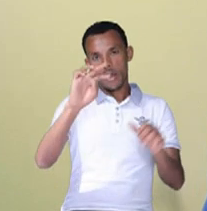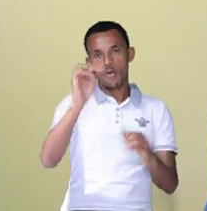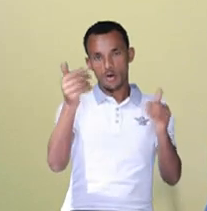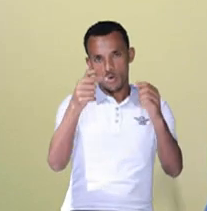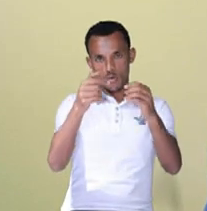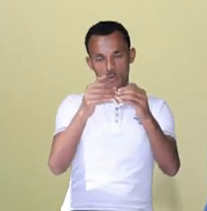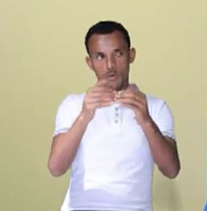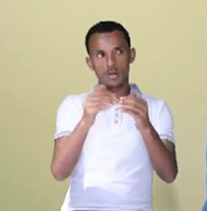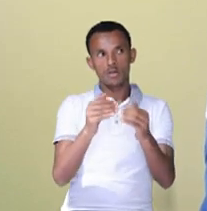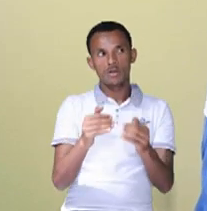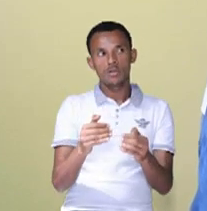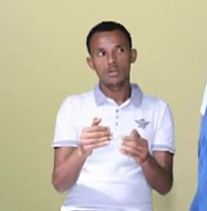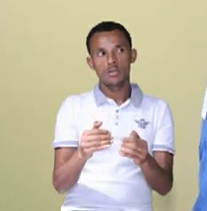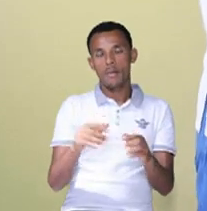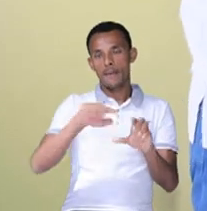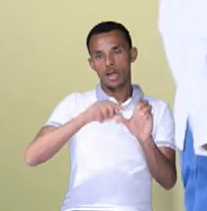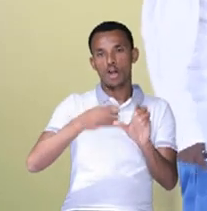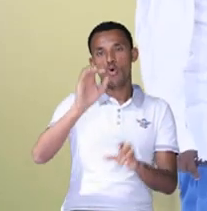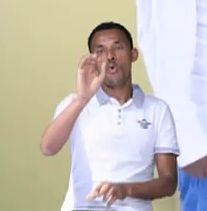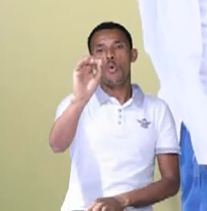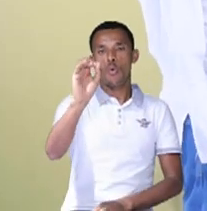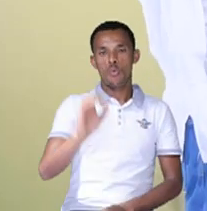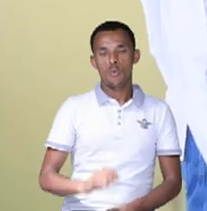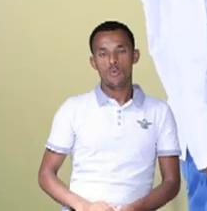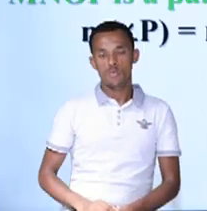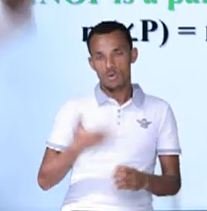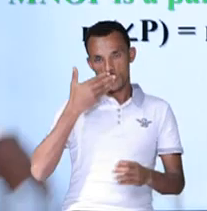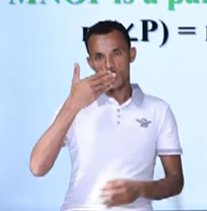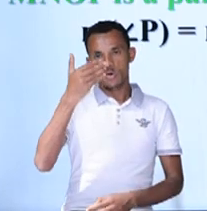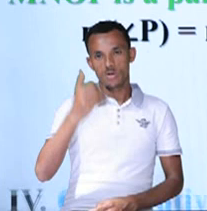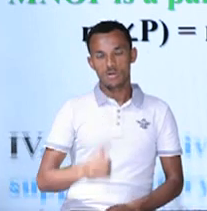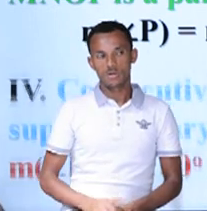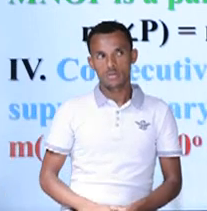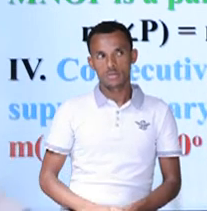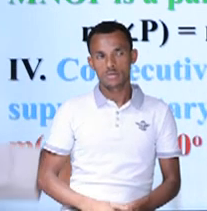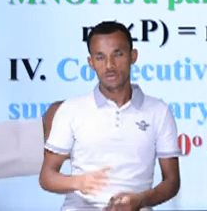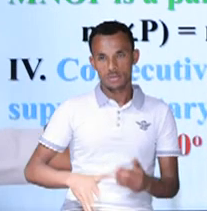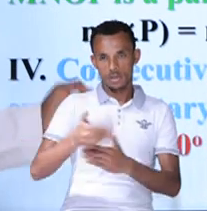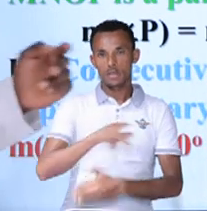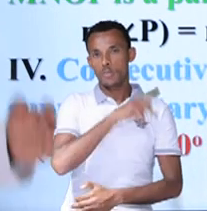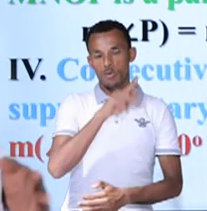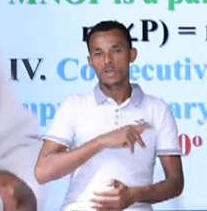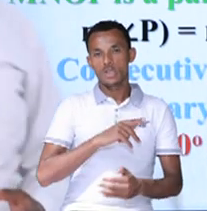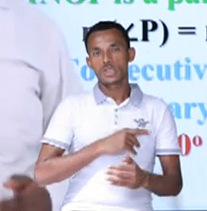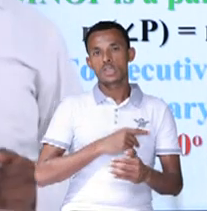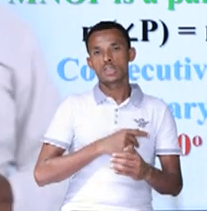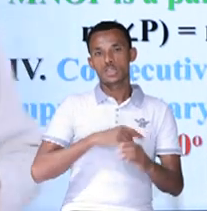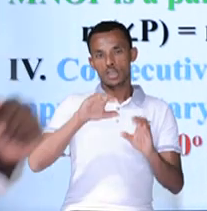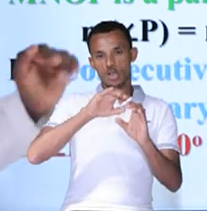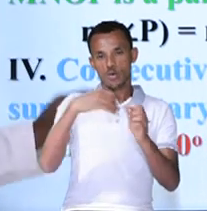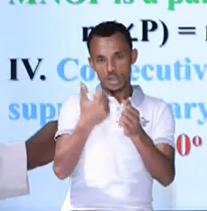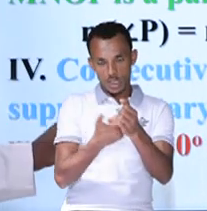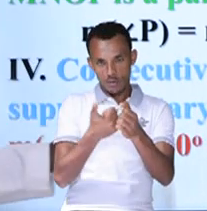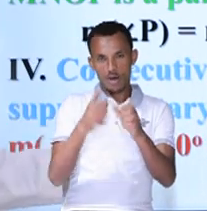thus equivalent to measure angle O. Good. Next property, the consecutive angle of